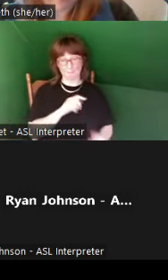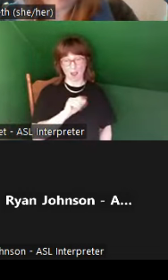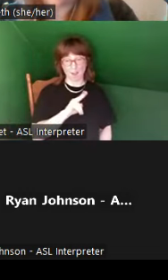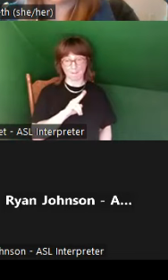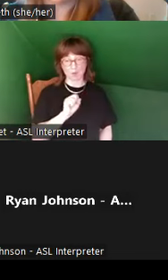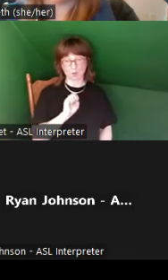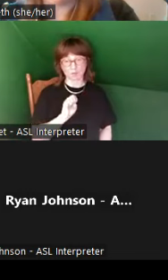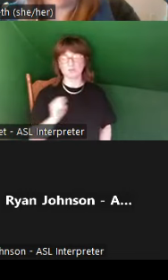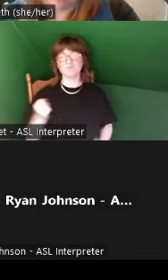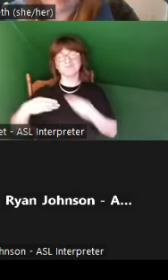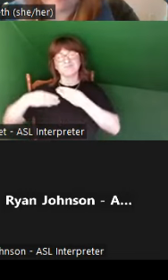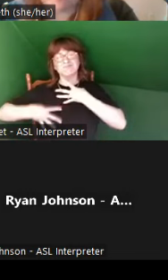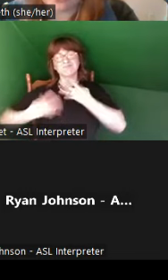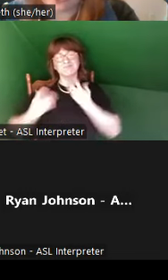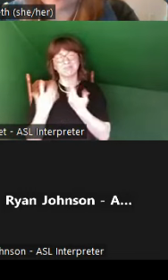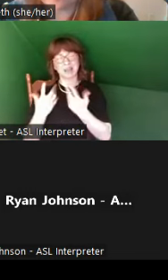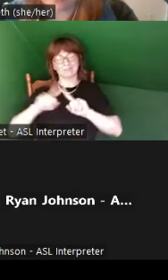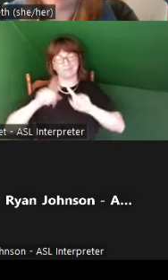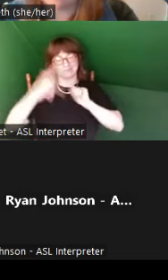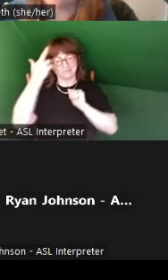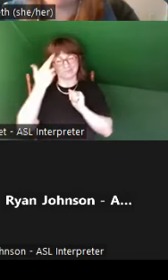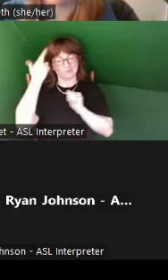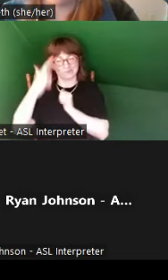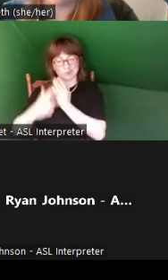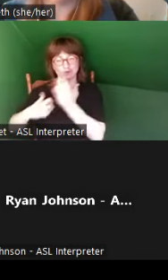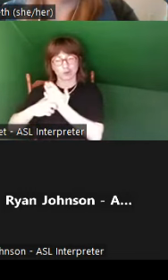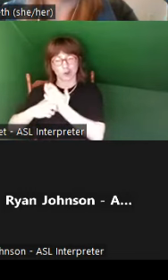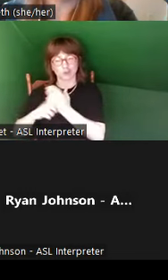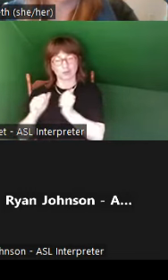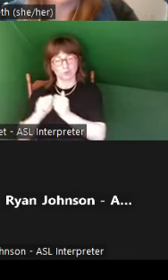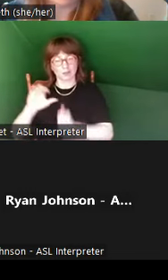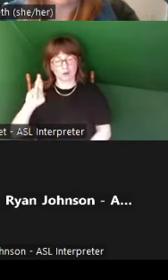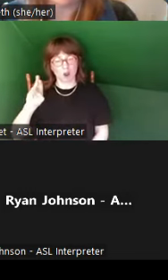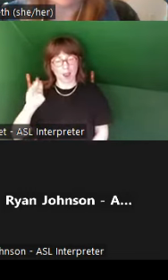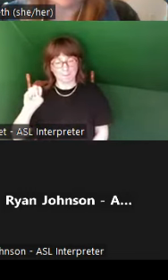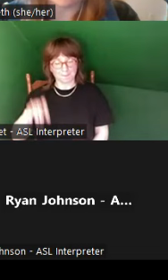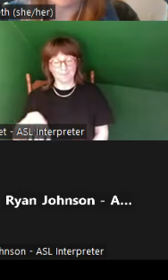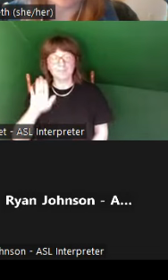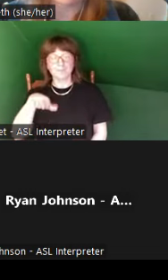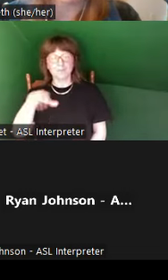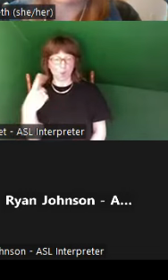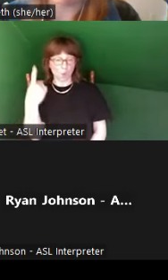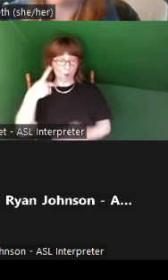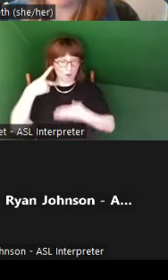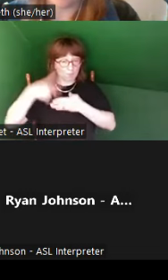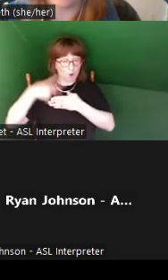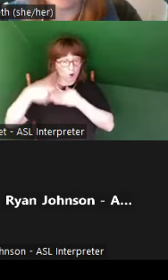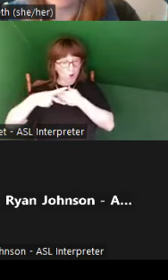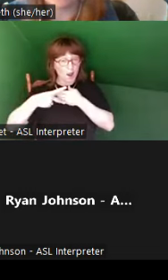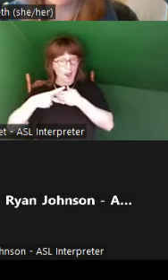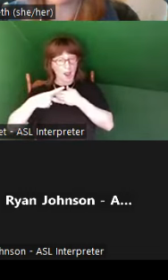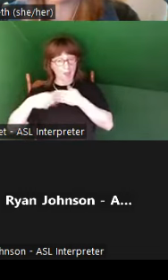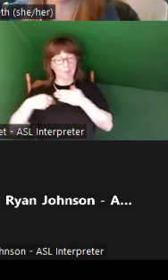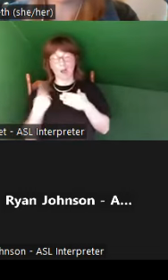of reasons that victims of domestic violence can be charged with crimes. There's a program that I will always be referring